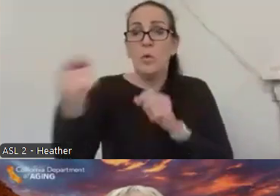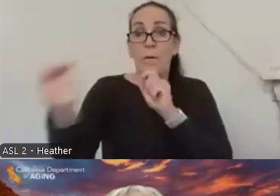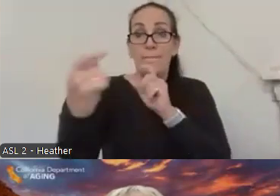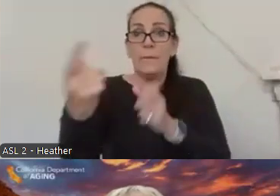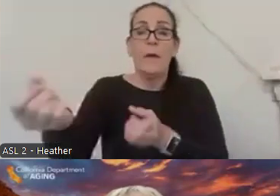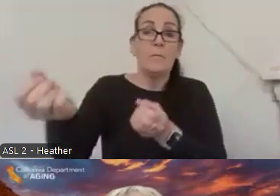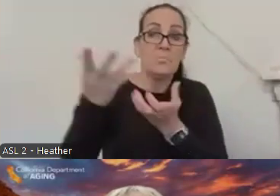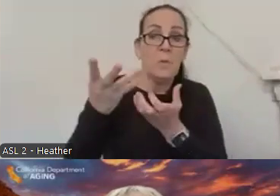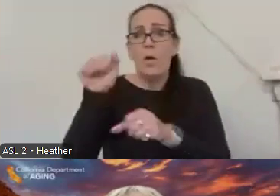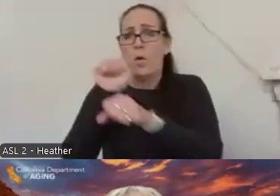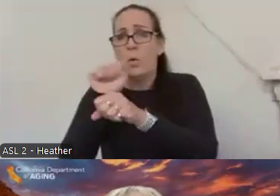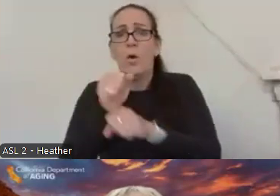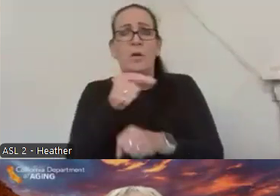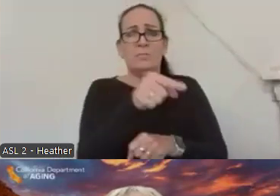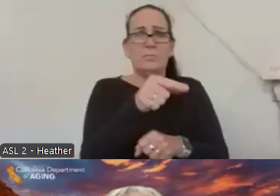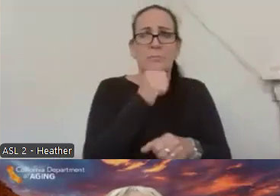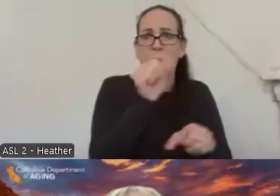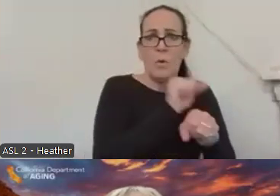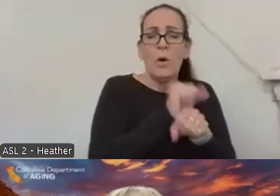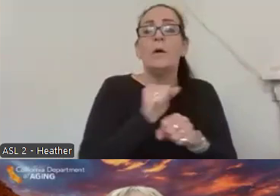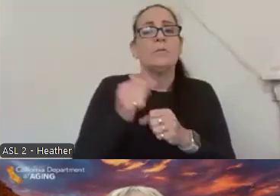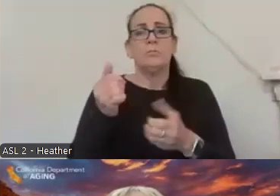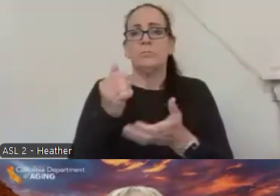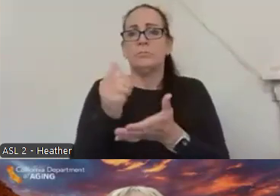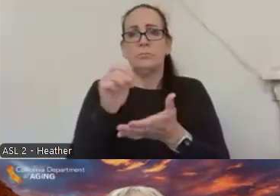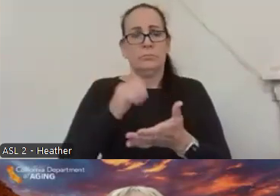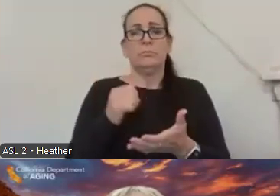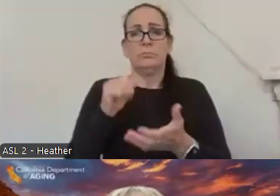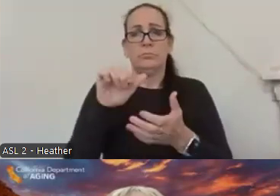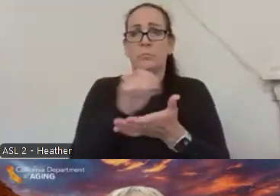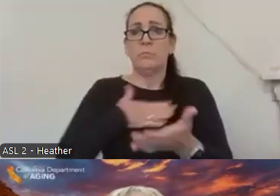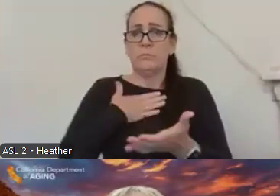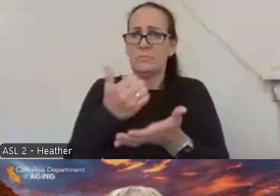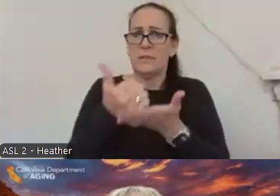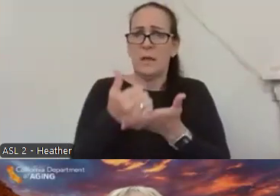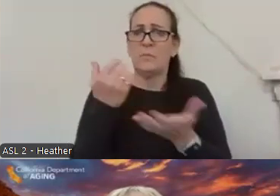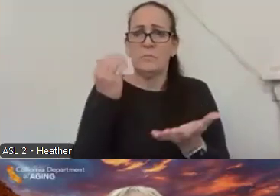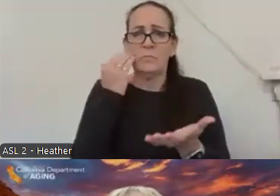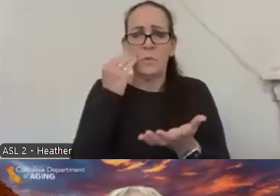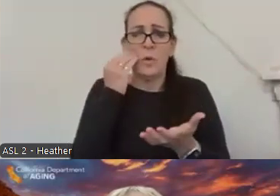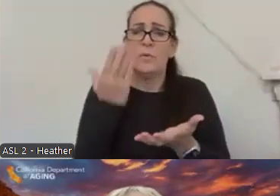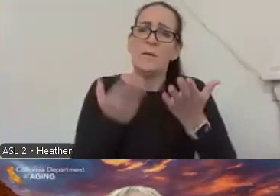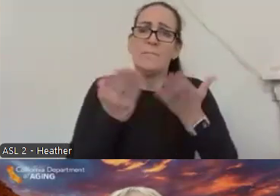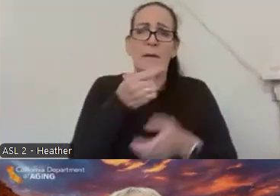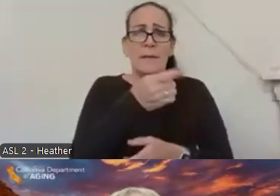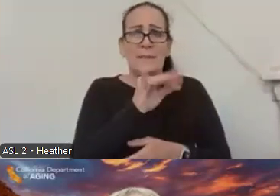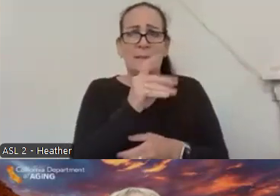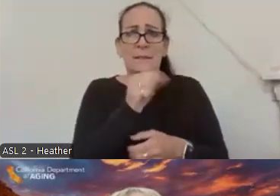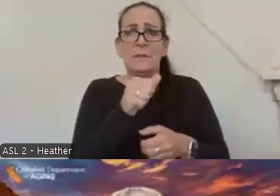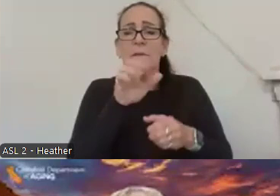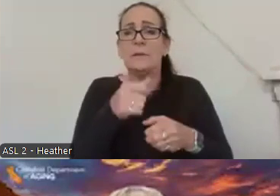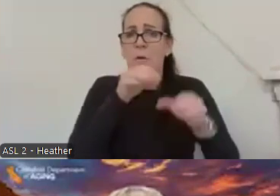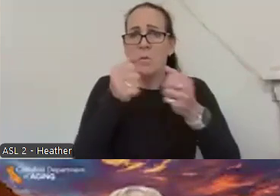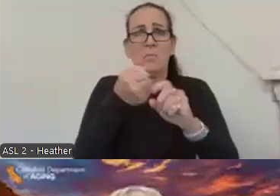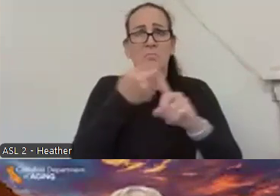could be very useful to some select groups that are very, again, excited. And maybe Cindy can talk more about that from CDPH about